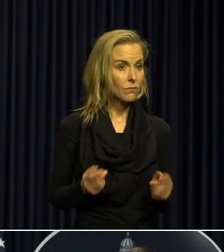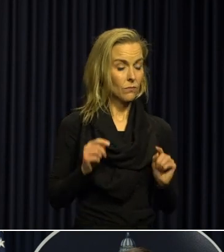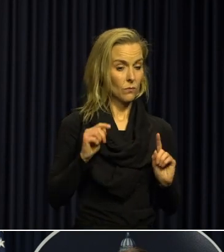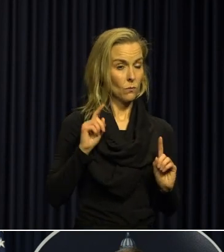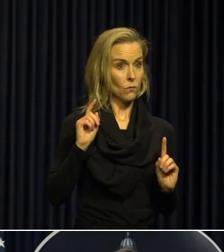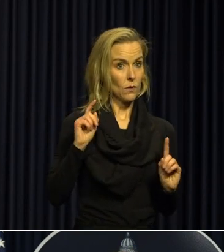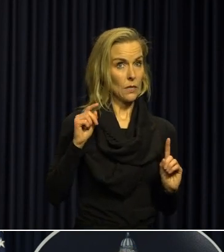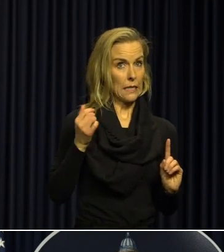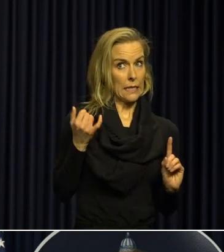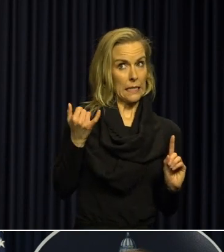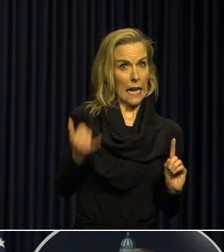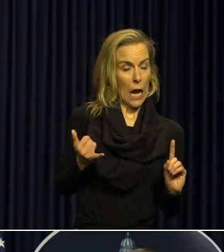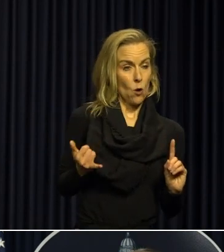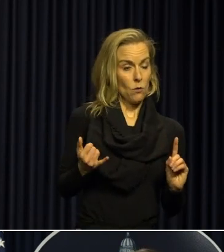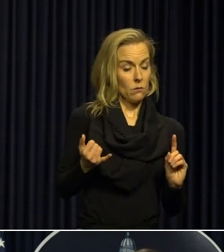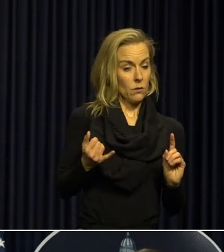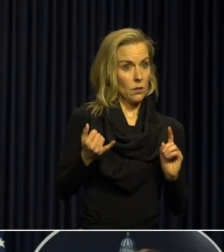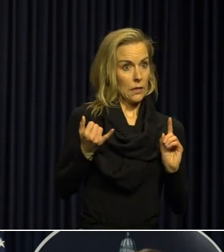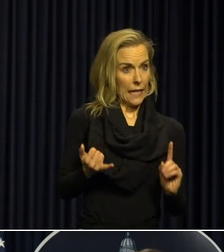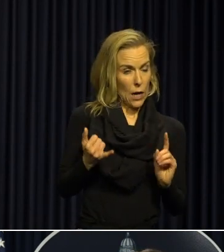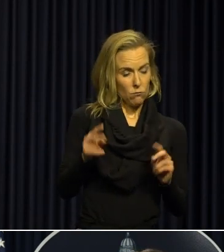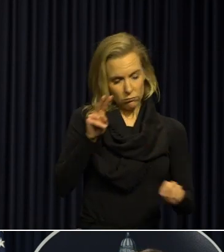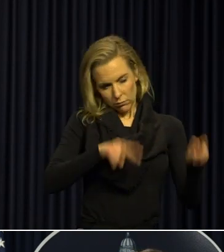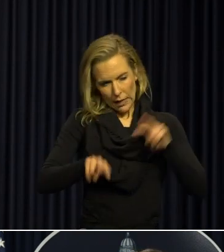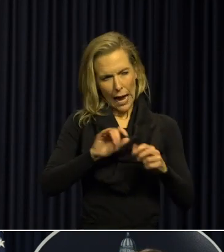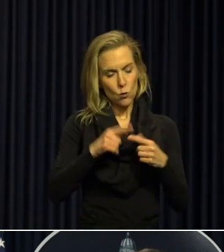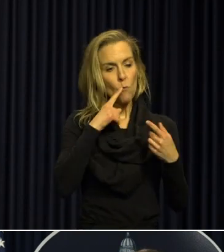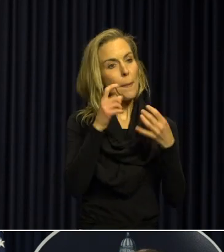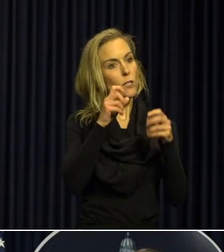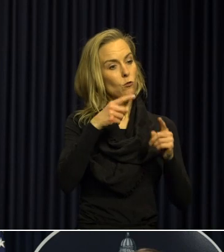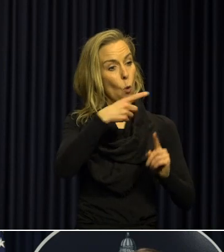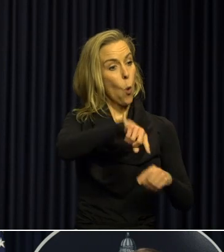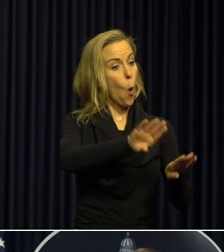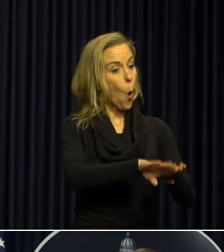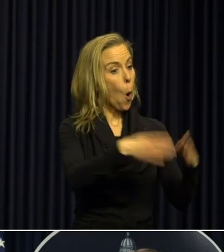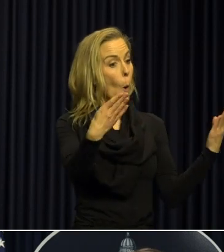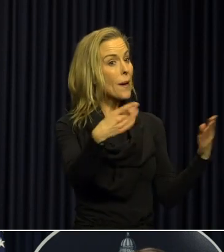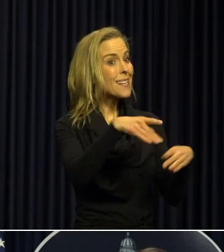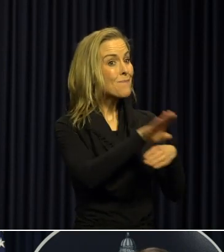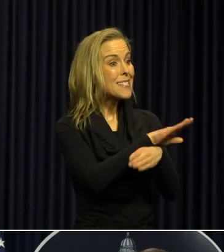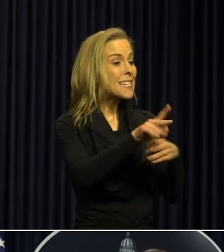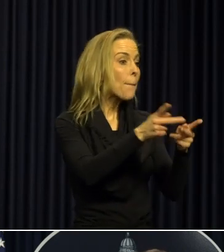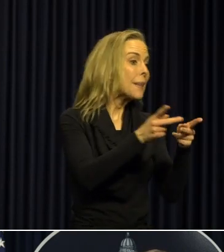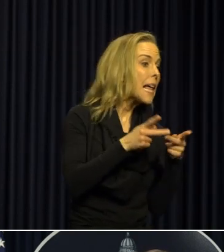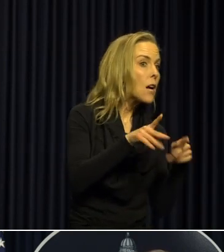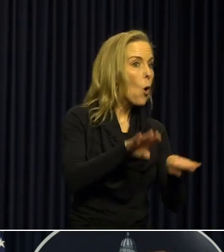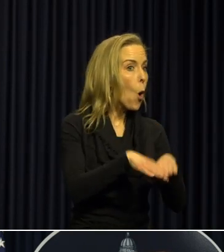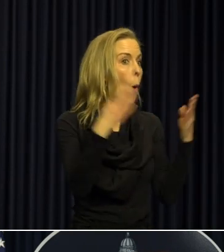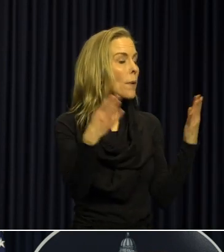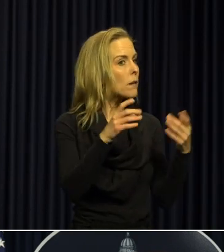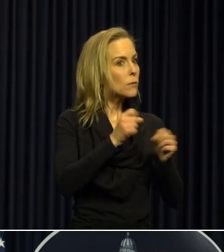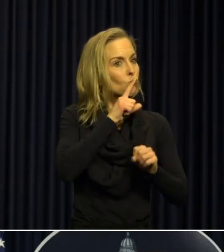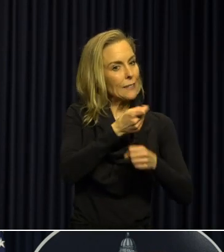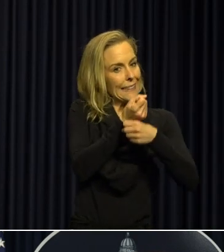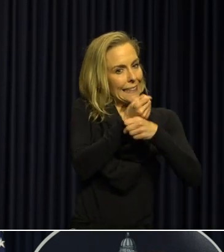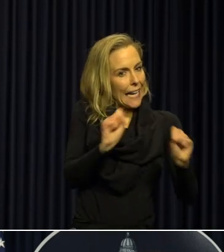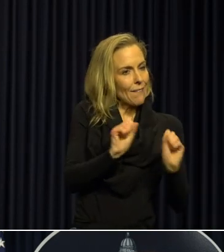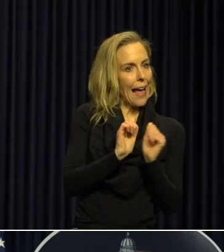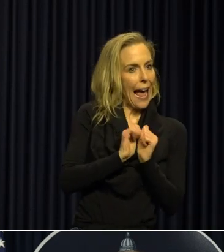where we have to be to safely reopen is on the decline. Let's show Louisville now.